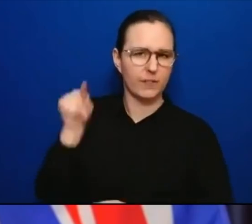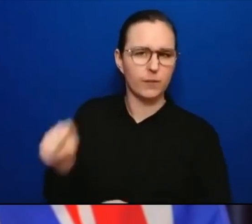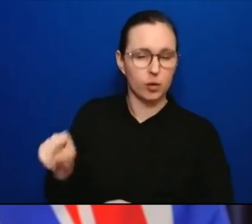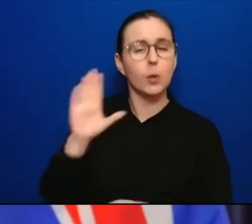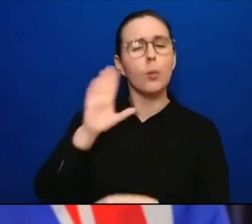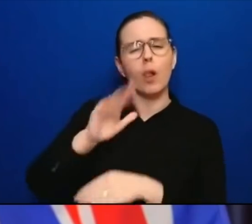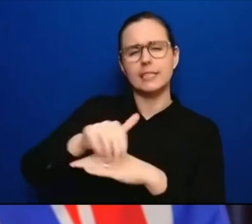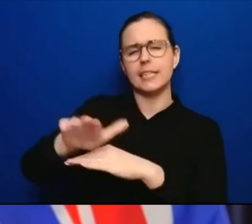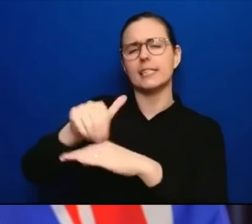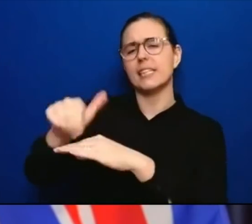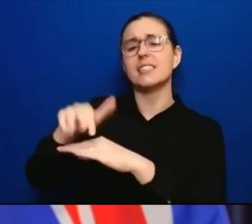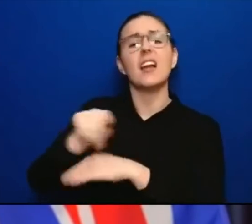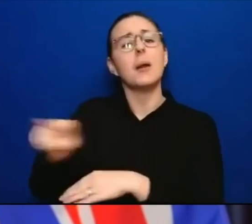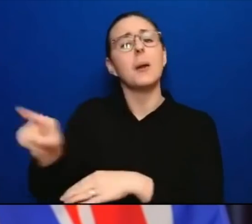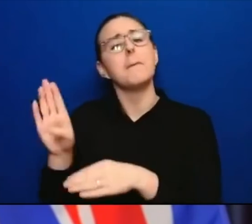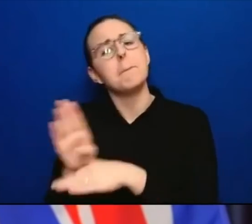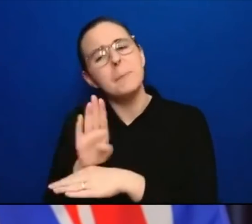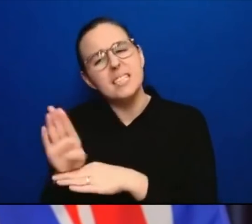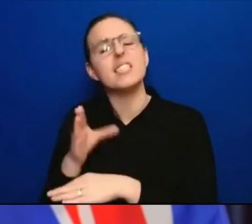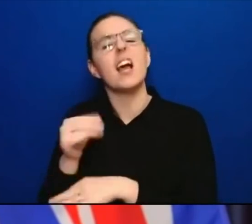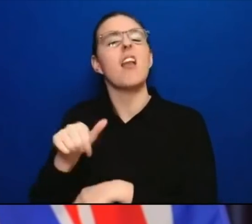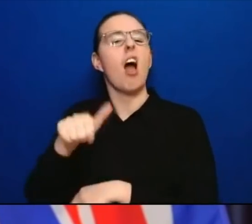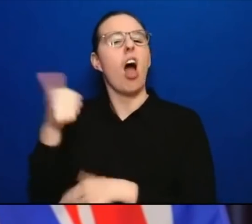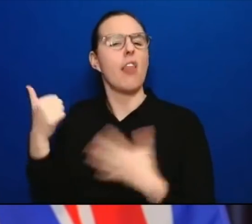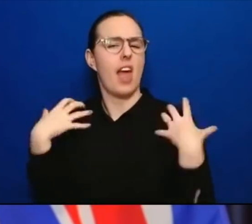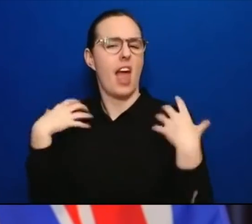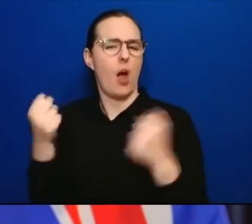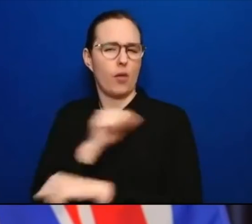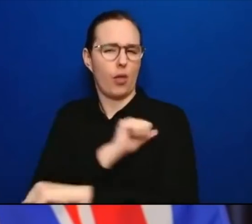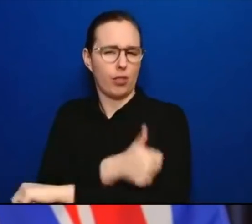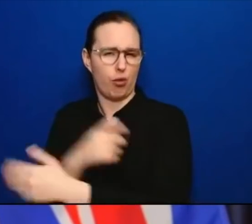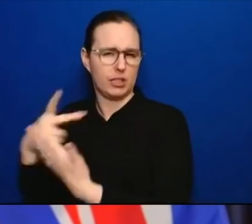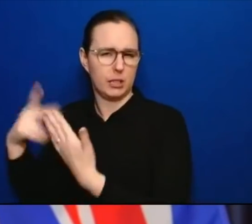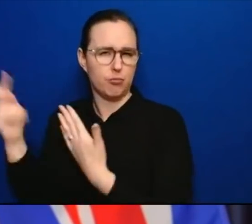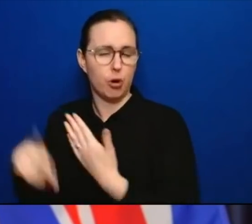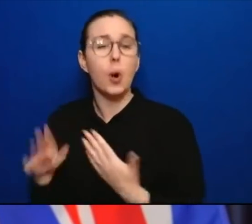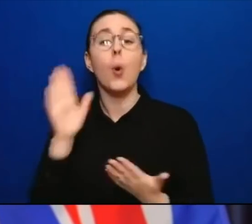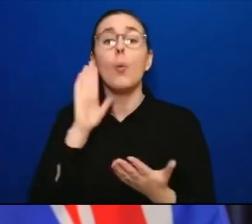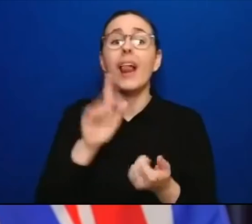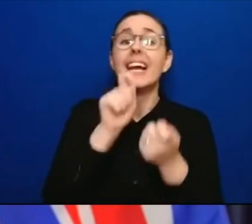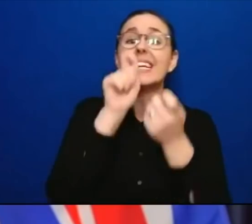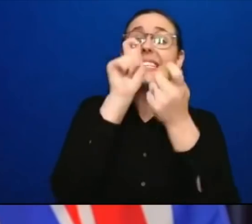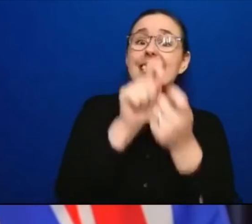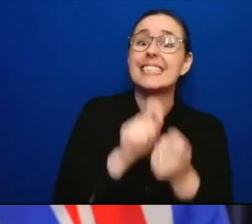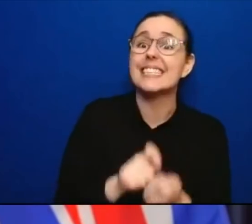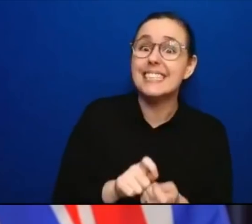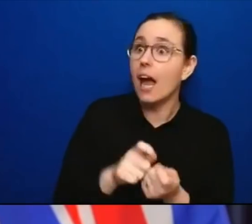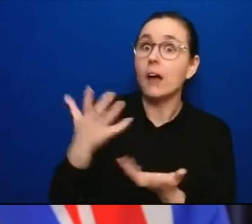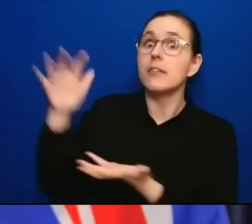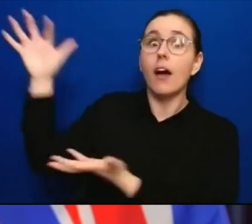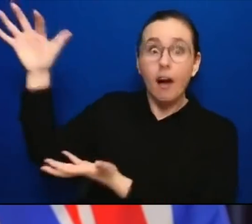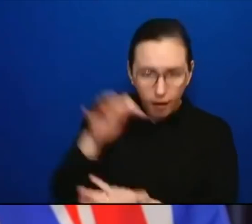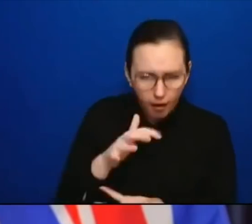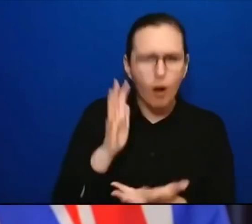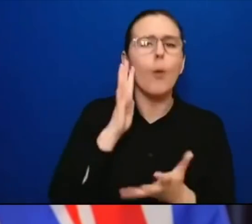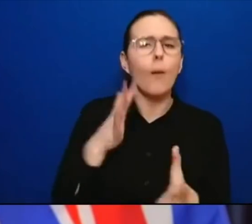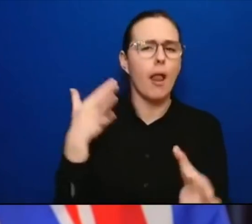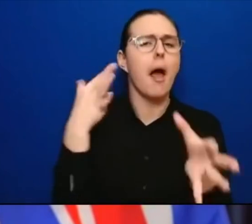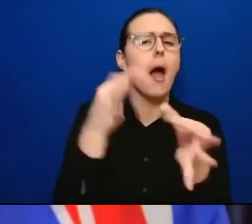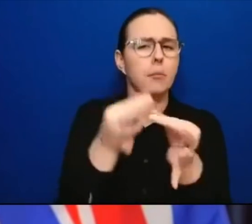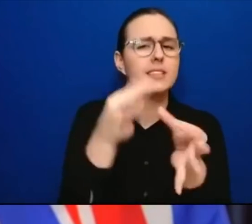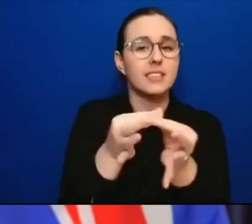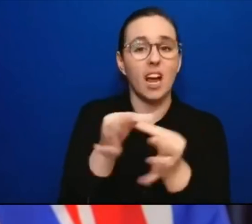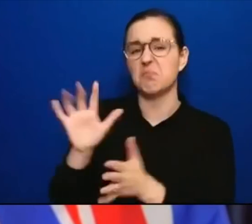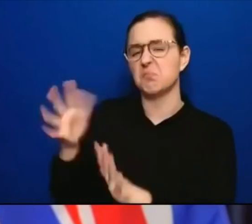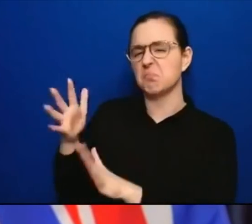to point-of-care screening program and health authority programs. Again, we'll be providing more details on how we deal with the next. That will take us